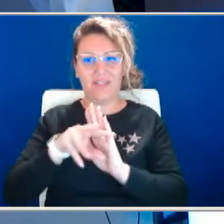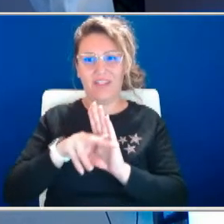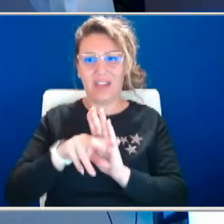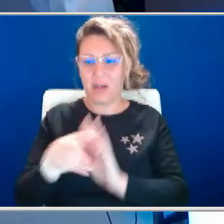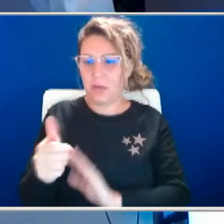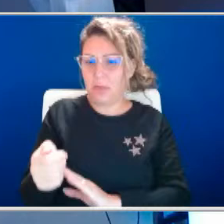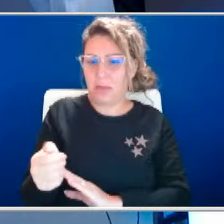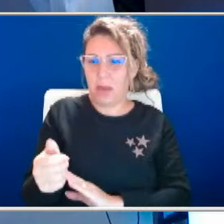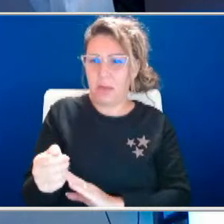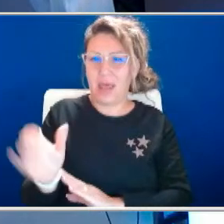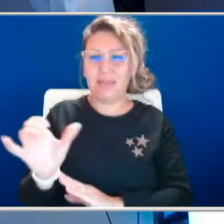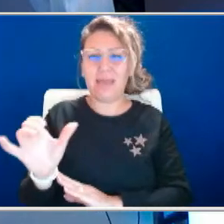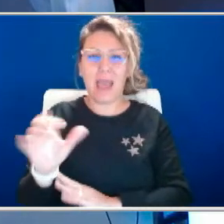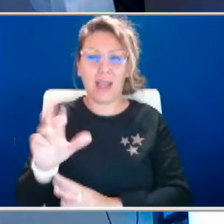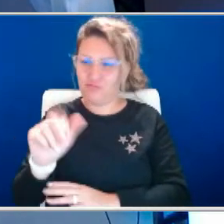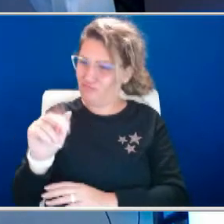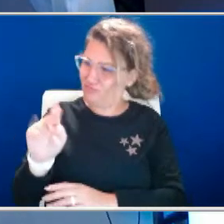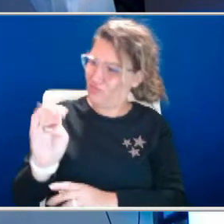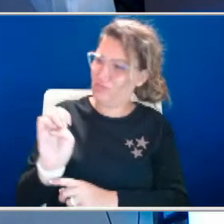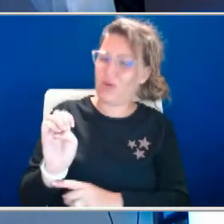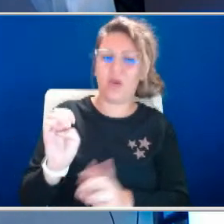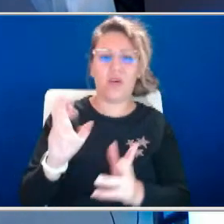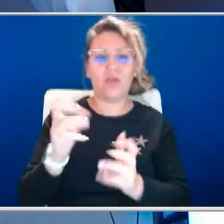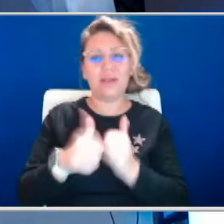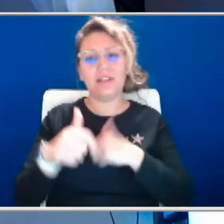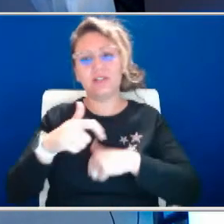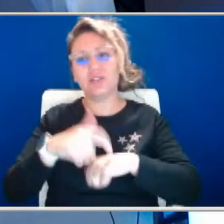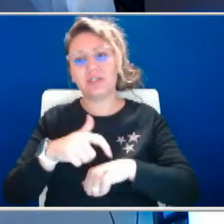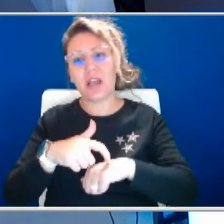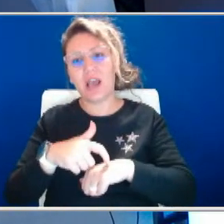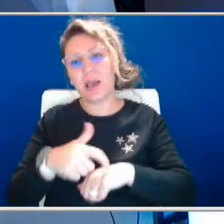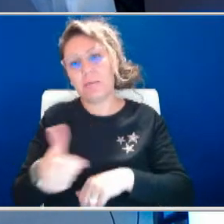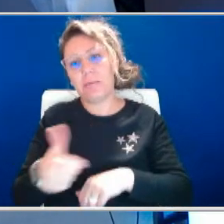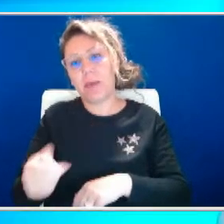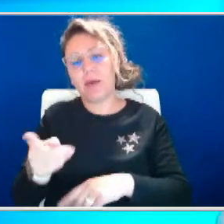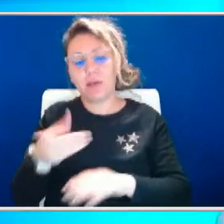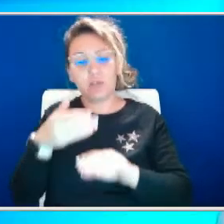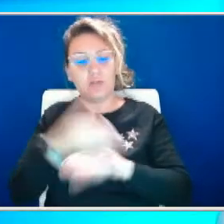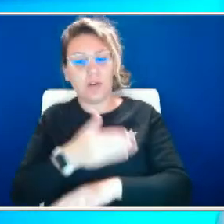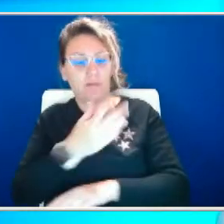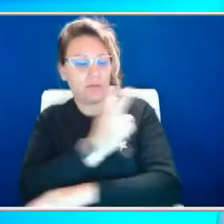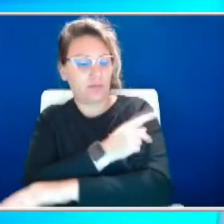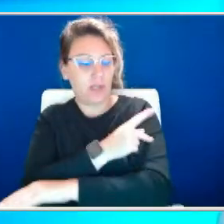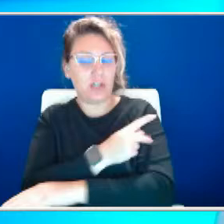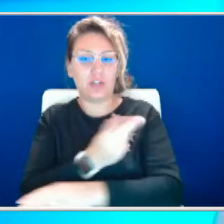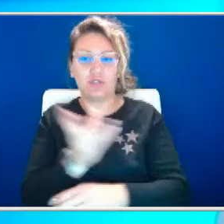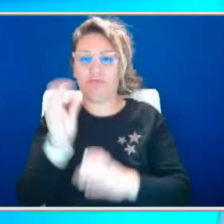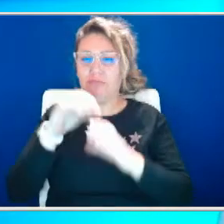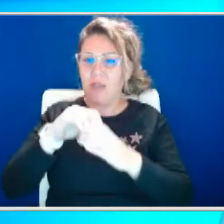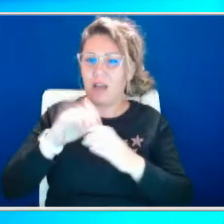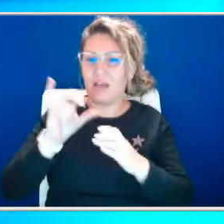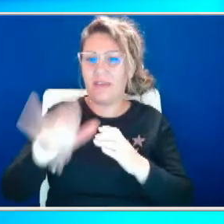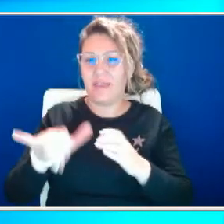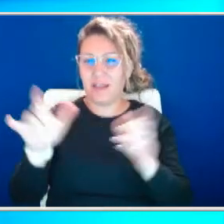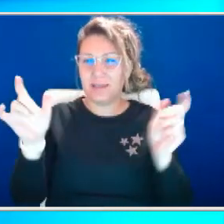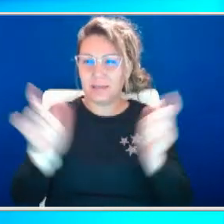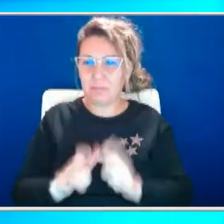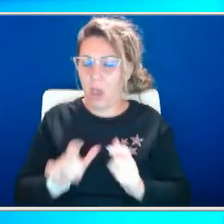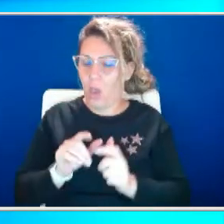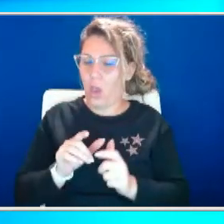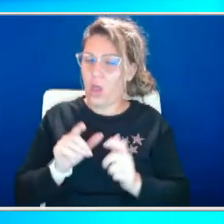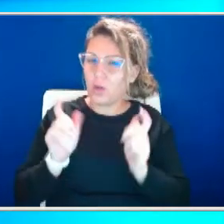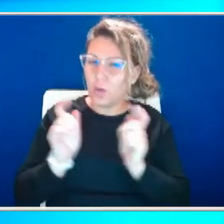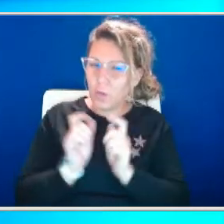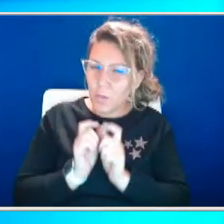us exactly what's happening every time he touches that button. Yeah, so after the patients are implanted with this small kind of micro device that's kind of done on an outpatient